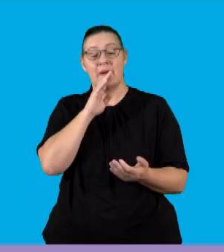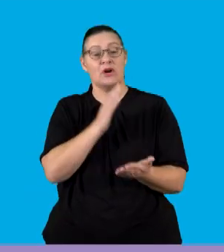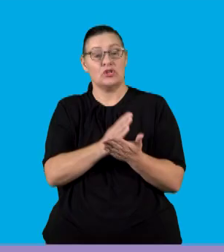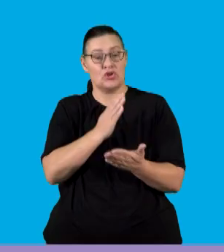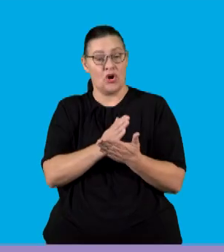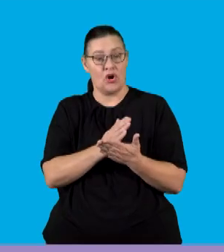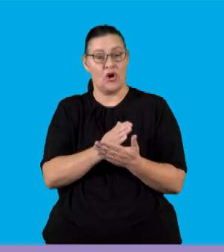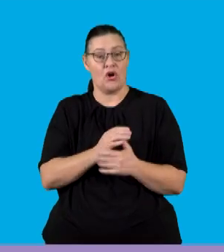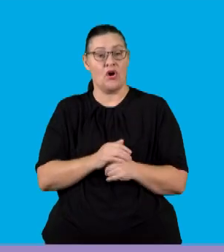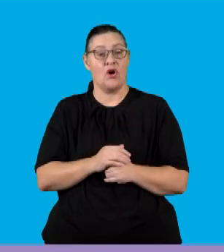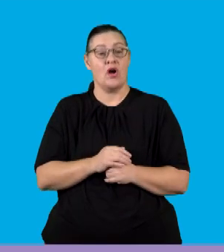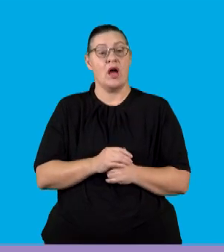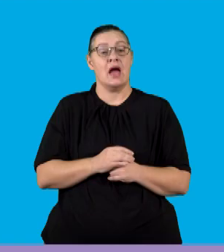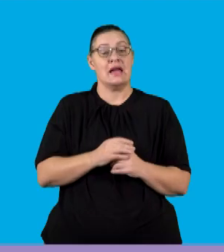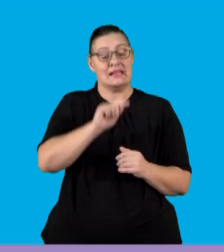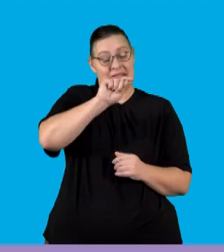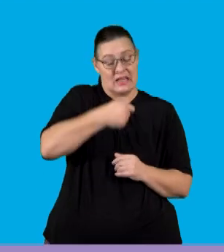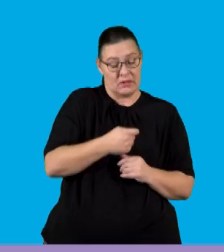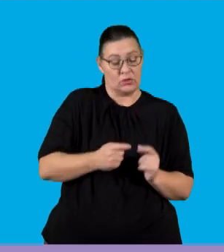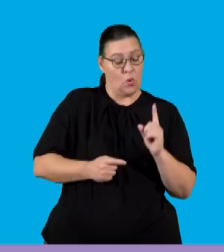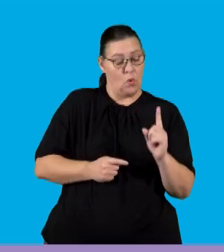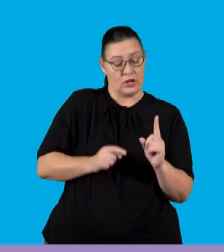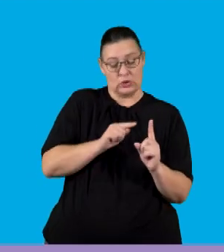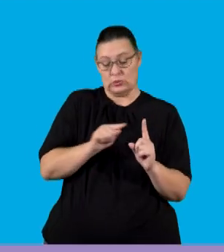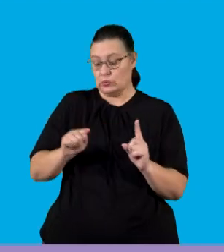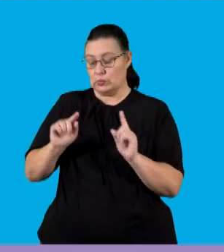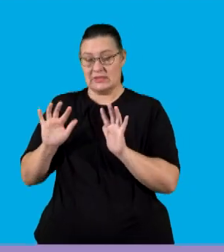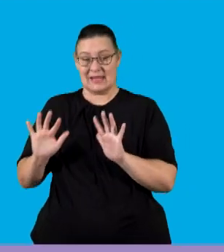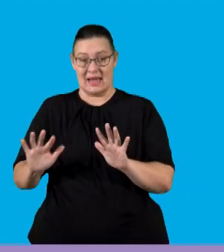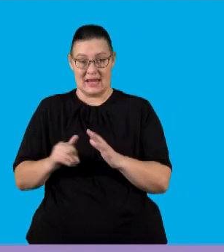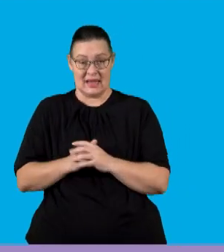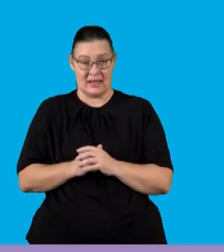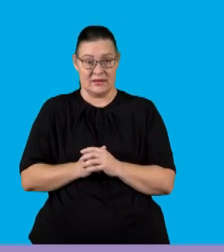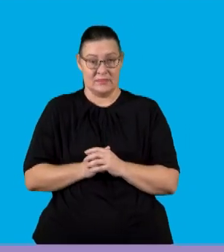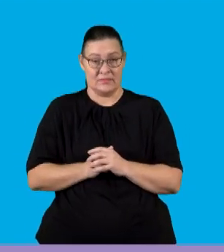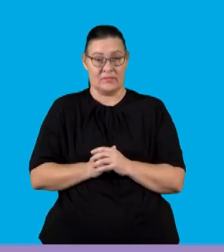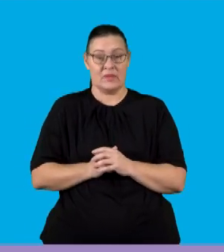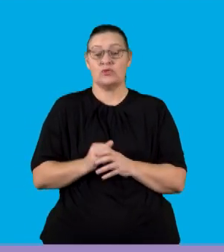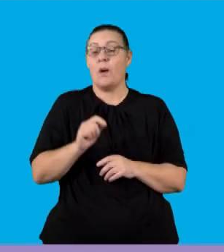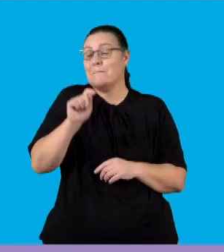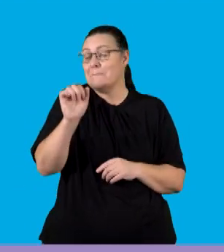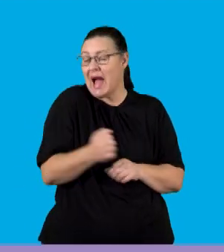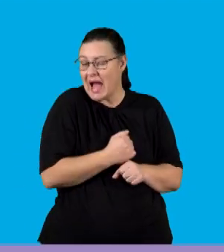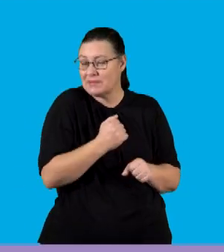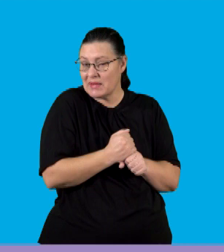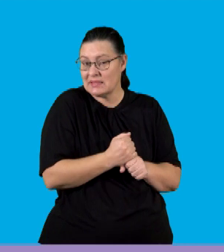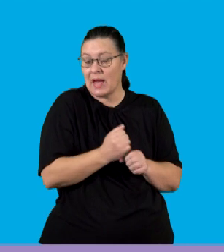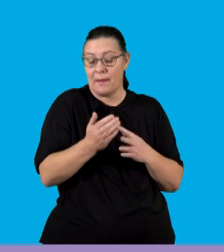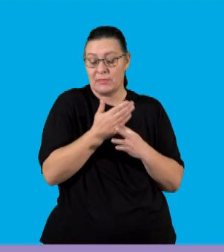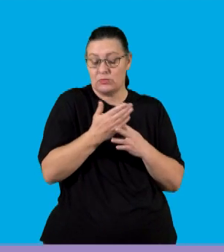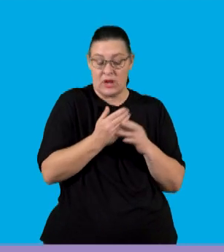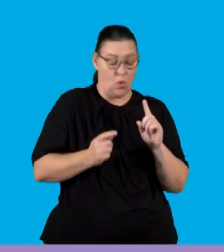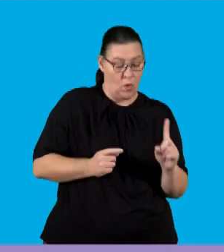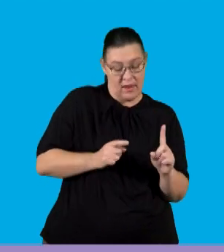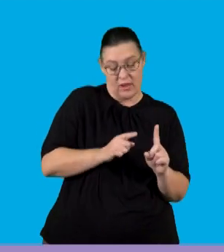is between 1 and 10. So the decimal needs to be between